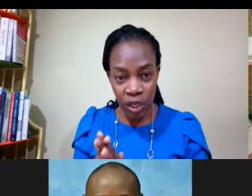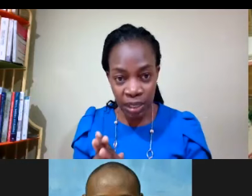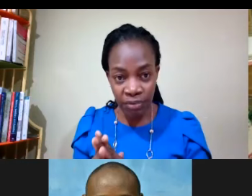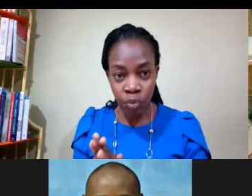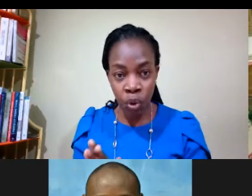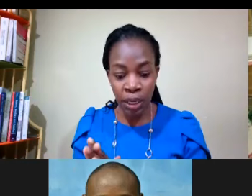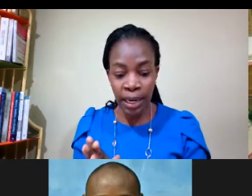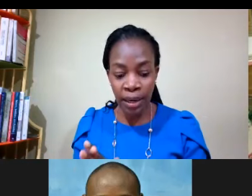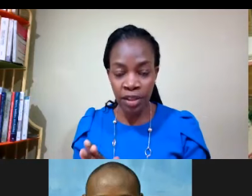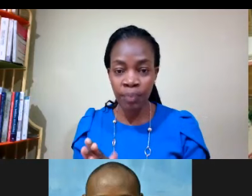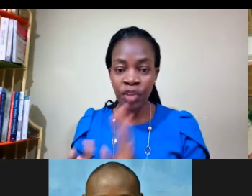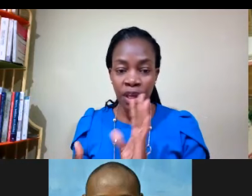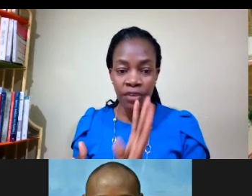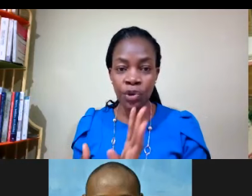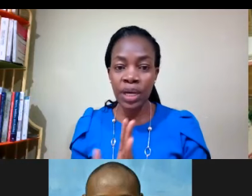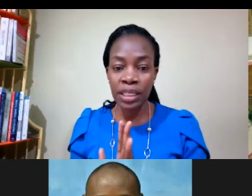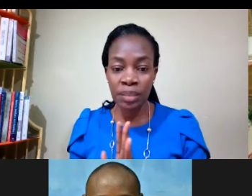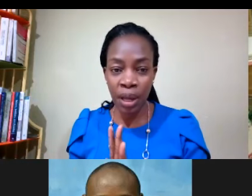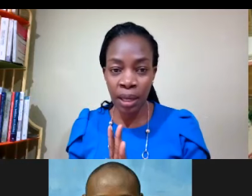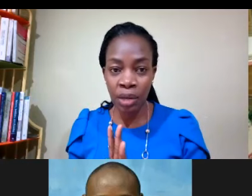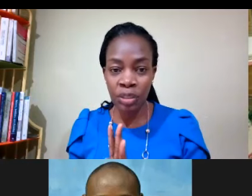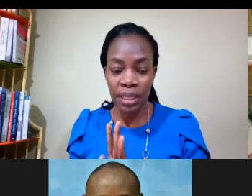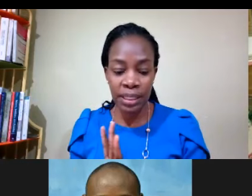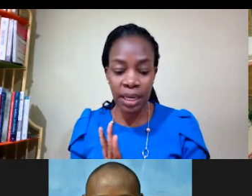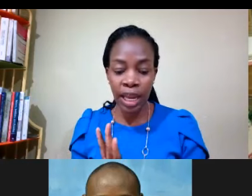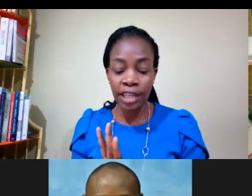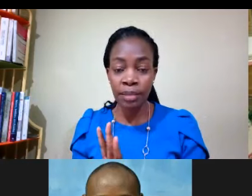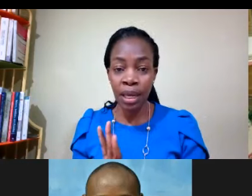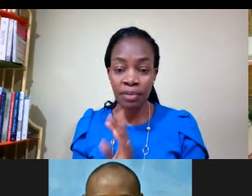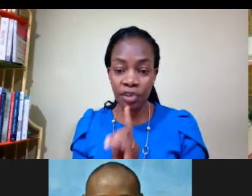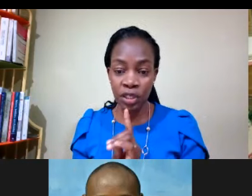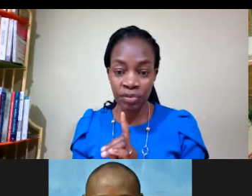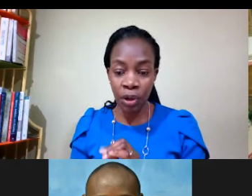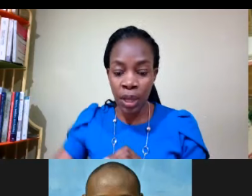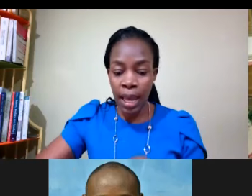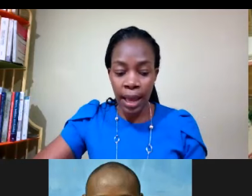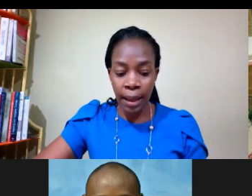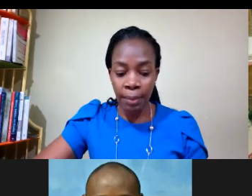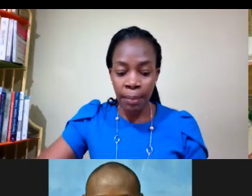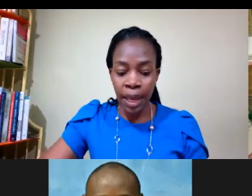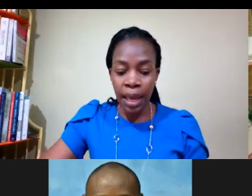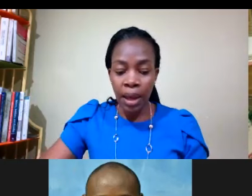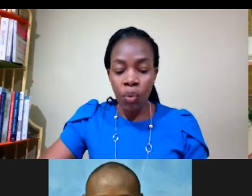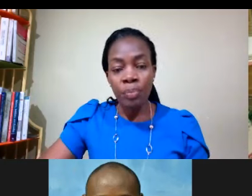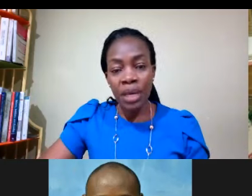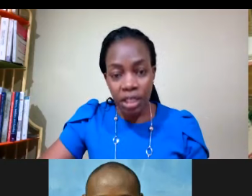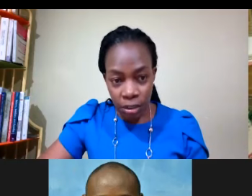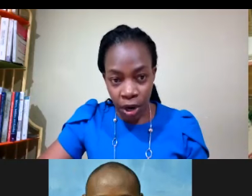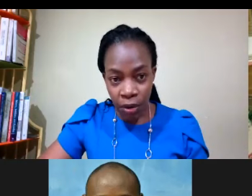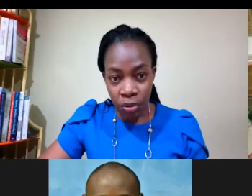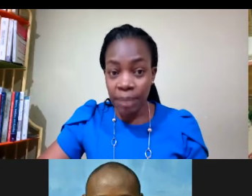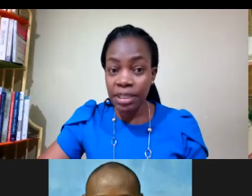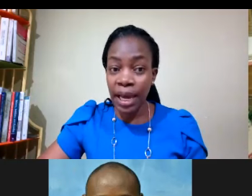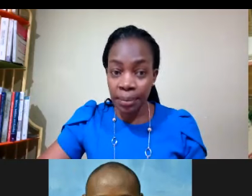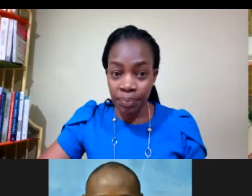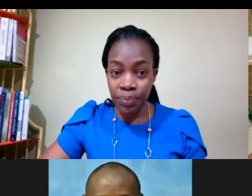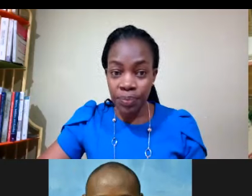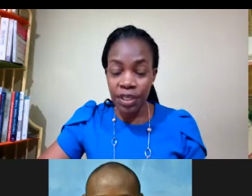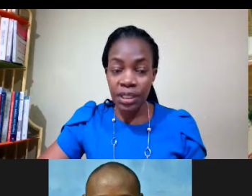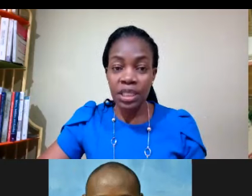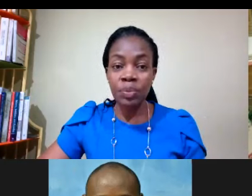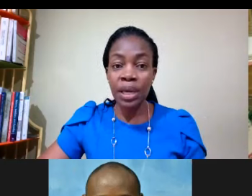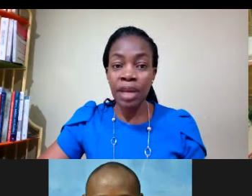keep learning from one another. A few announcements that I would like to make. First of all, we're meeting tomorrow, same